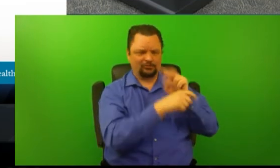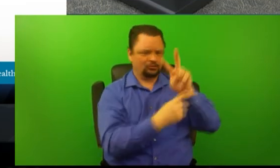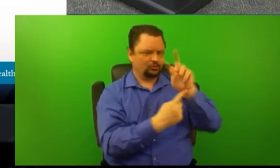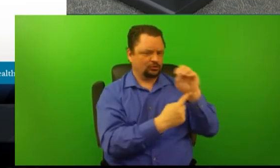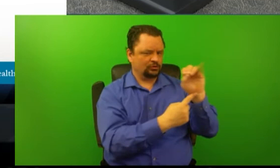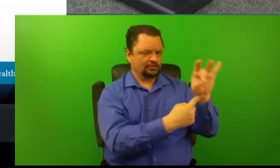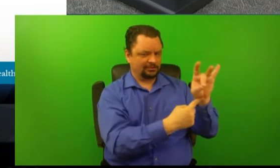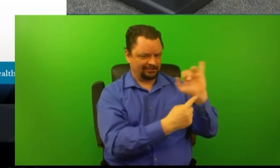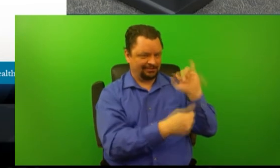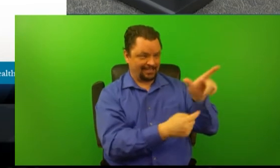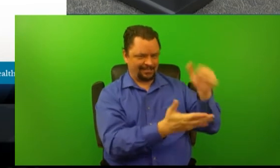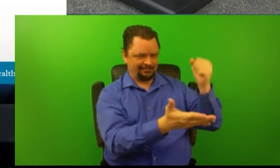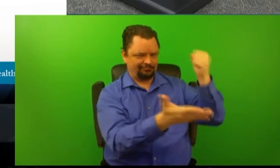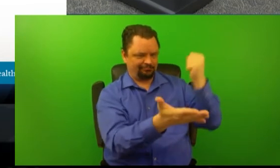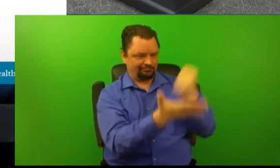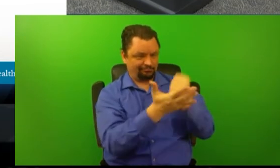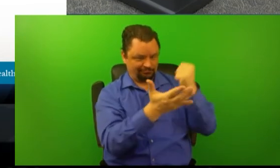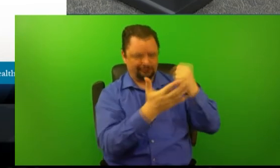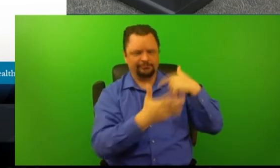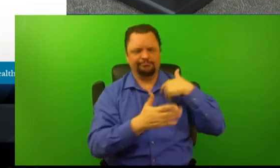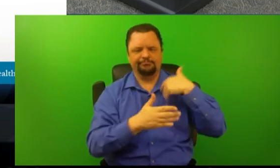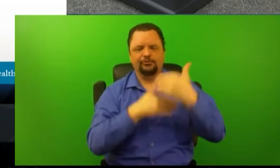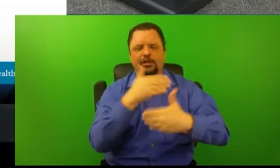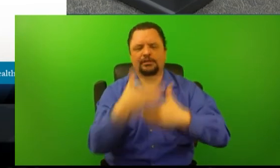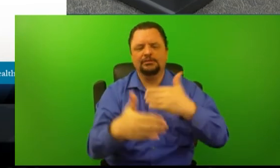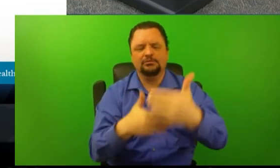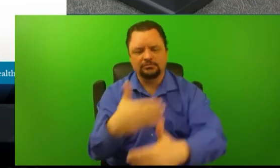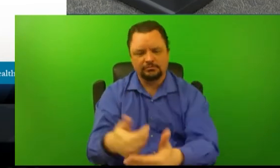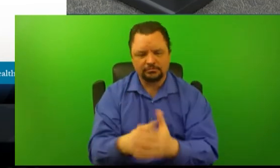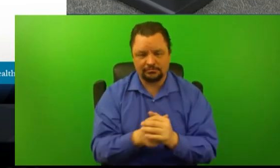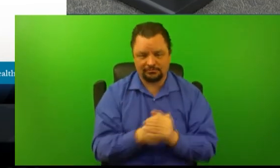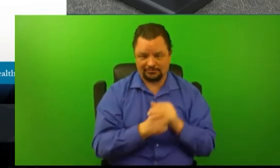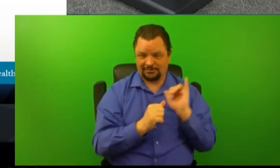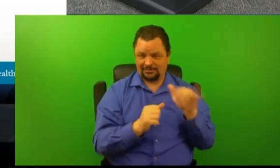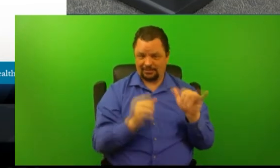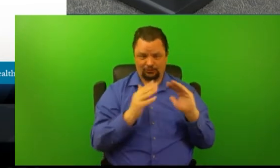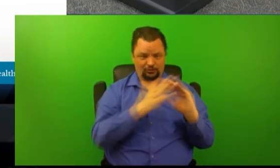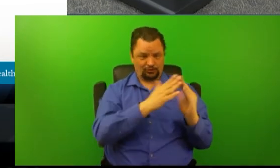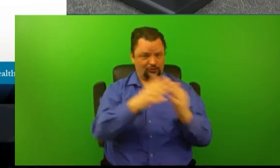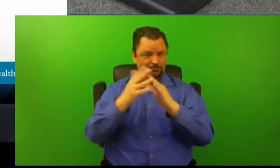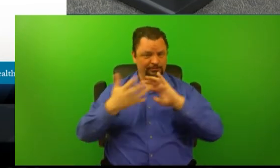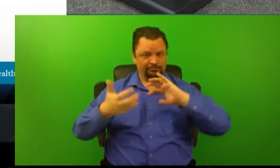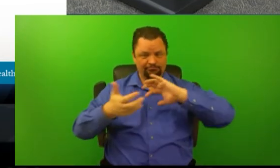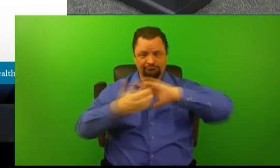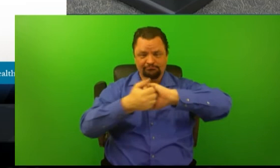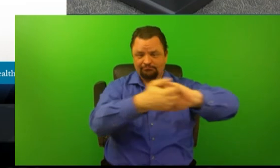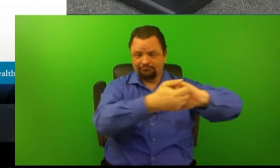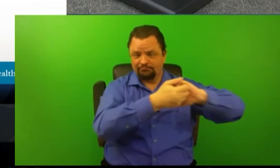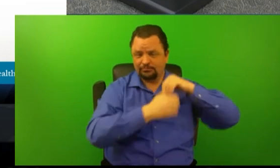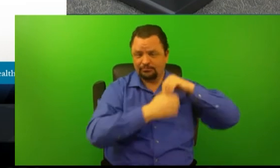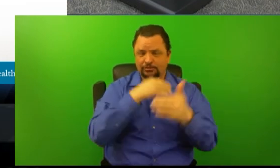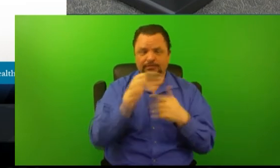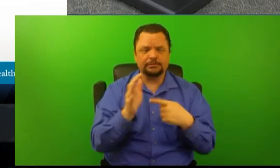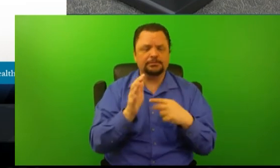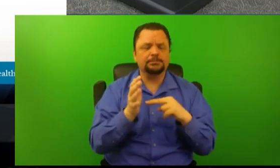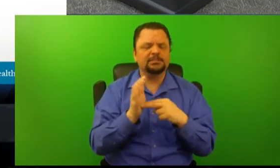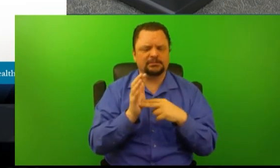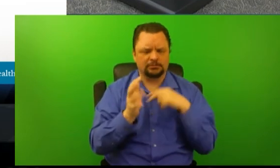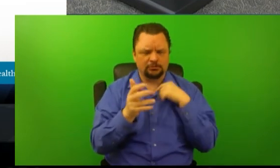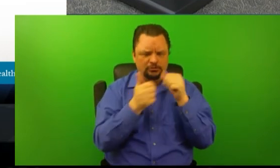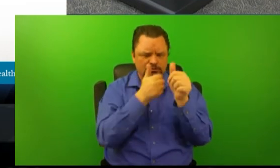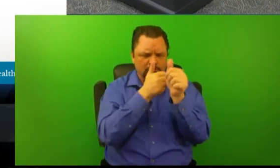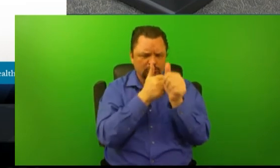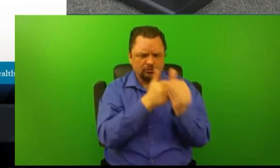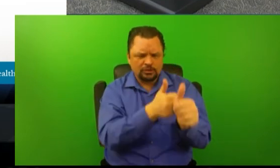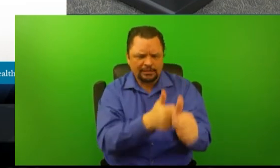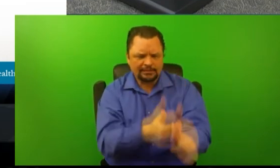is really a community collaborative process intended to track our implementation and revise it over time if